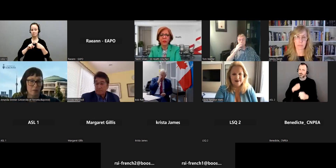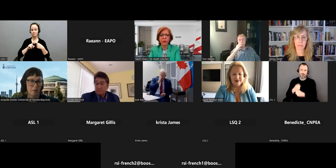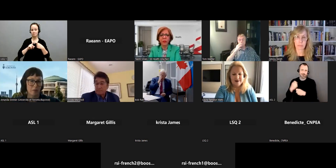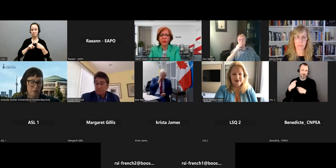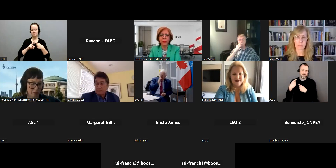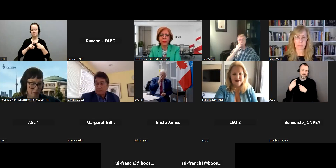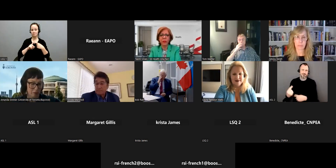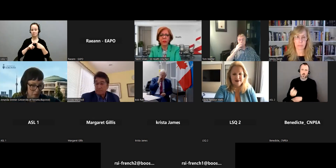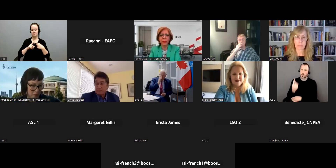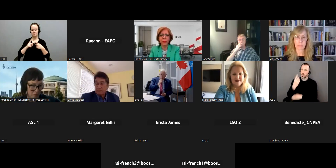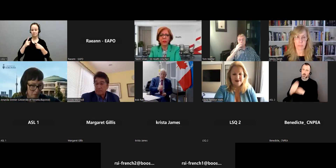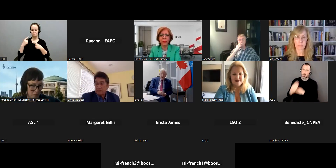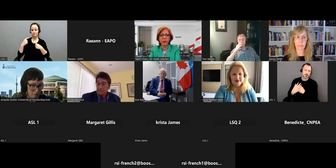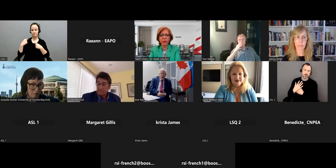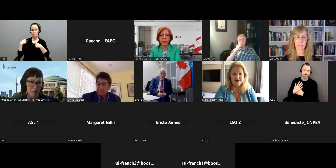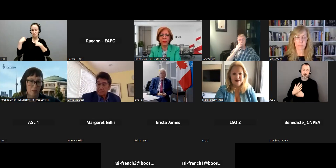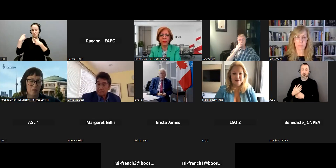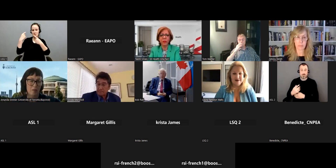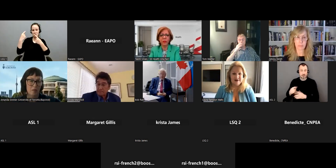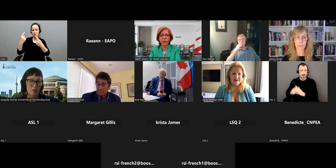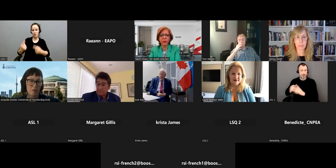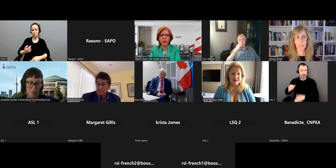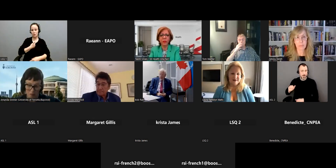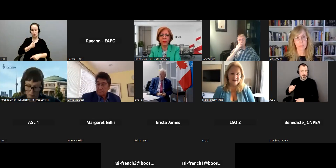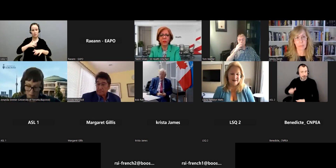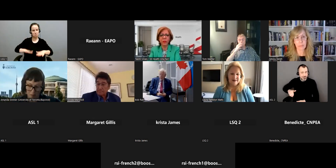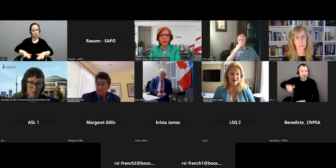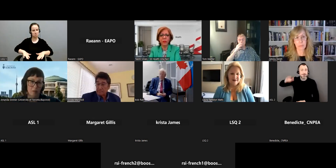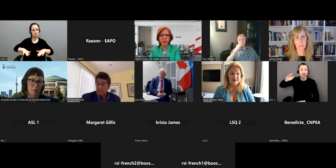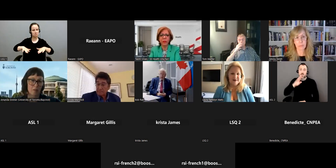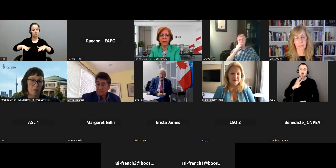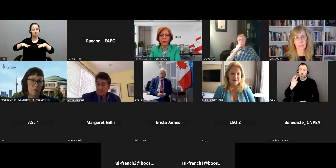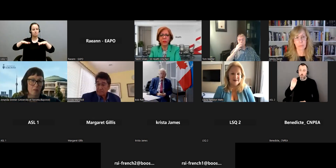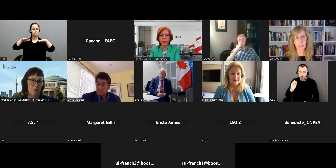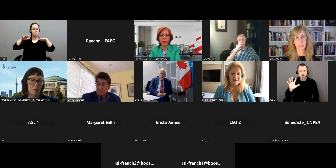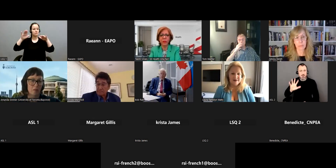childhood until I was in my 40s was the fact that I had a very warm